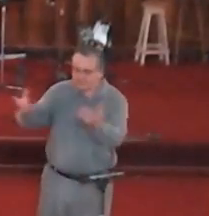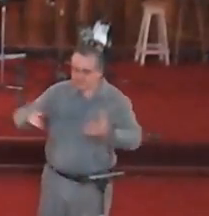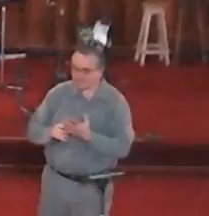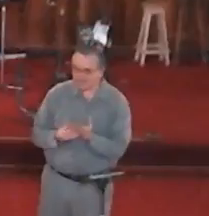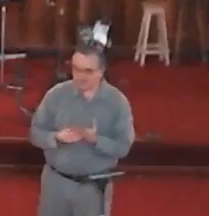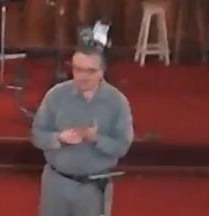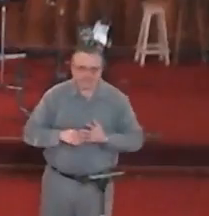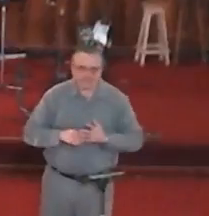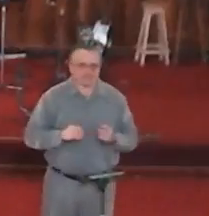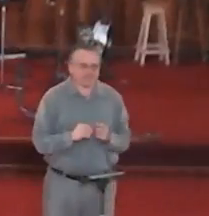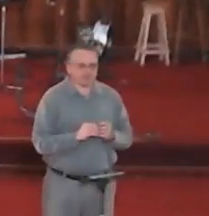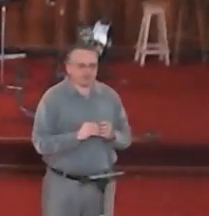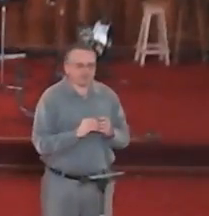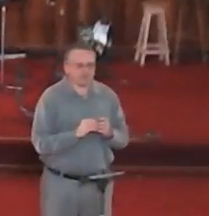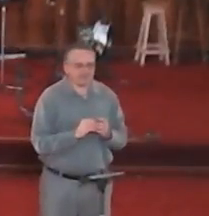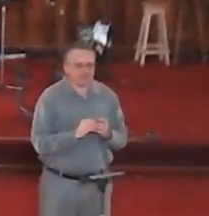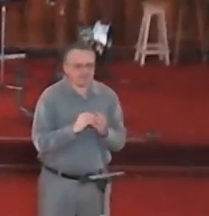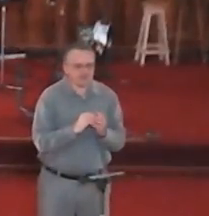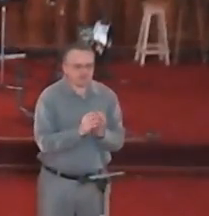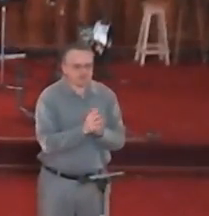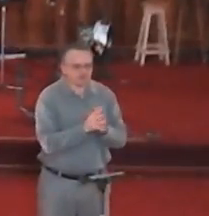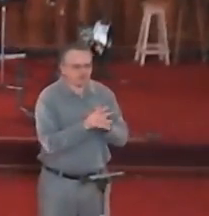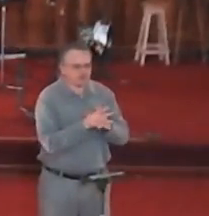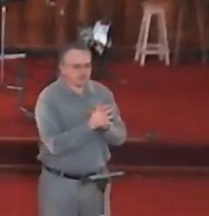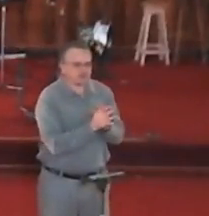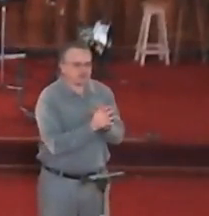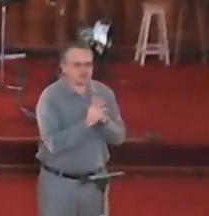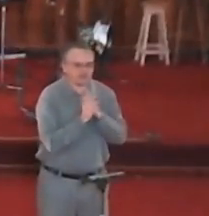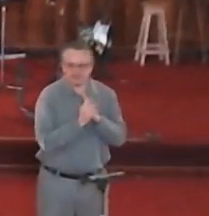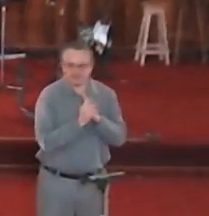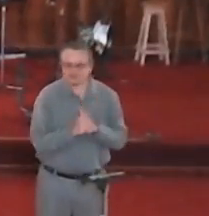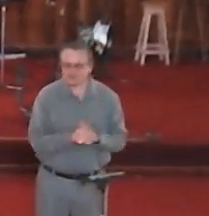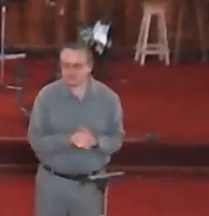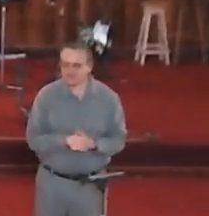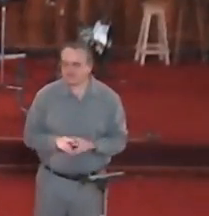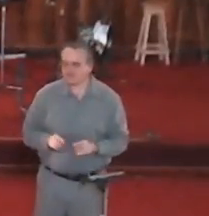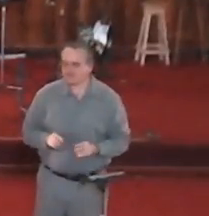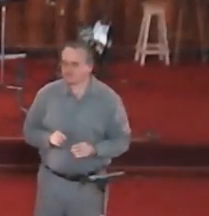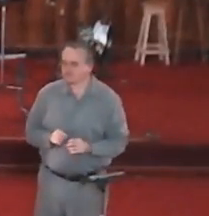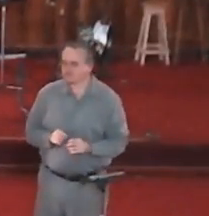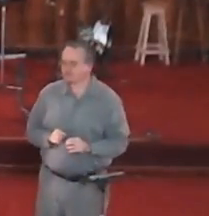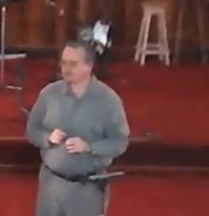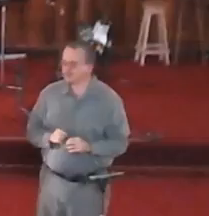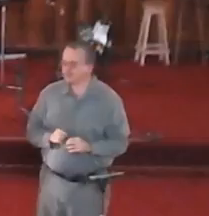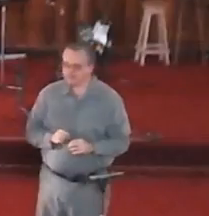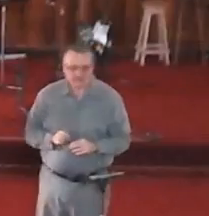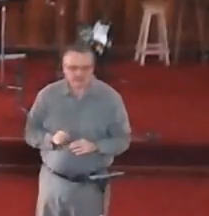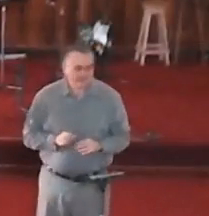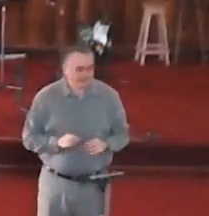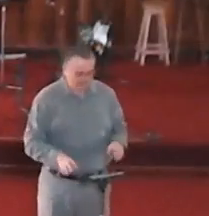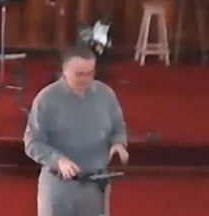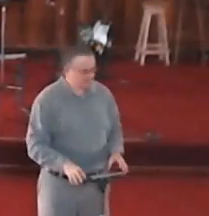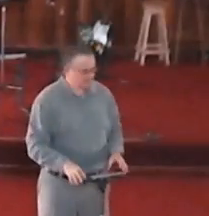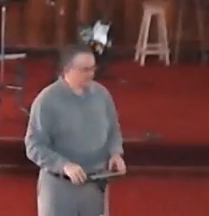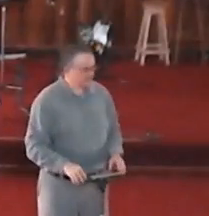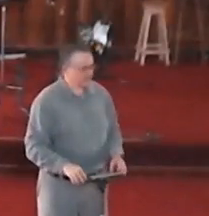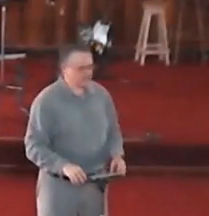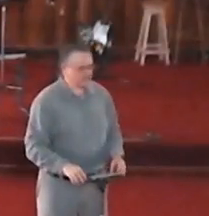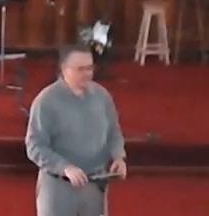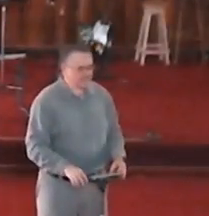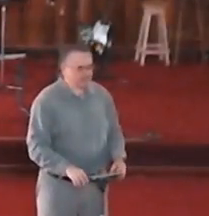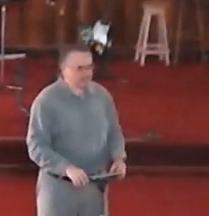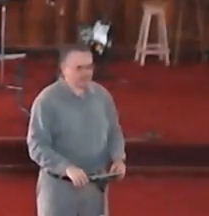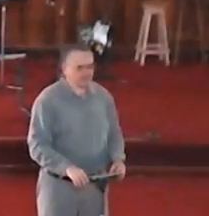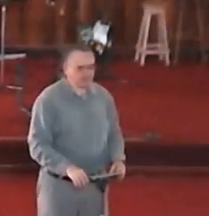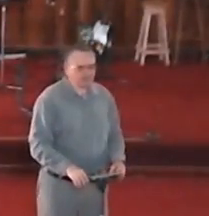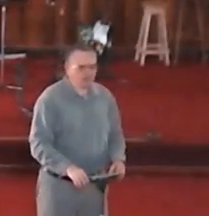ahí acomódense, vamos a trabajar en grupos uno minuto. So find someone to read the Bible with and we're going to work to do this for a couple of minutes. Si hay